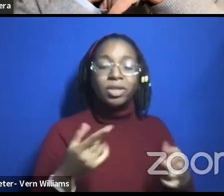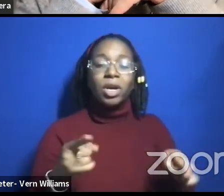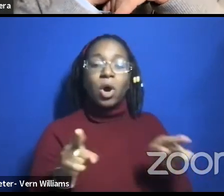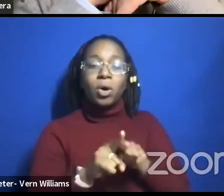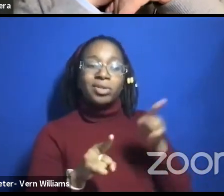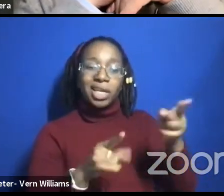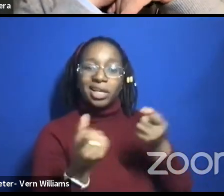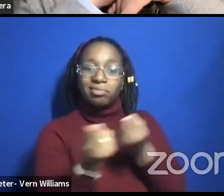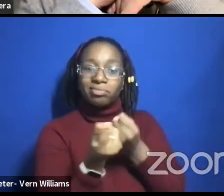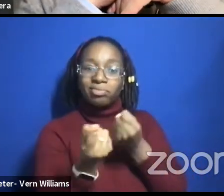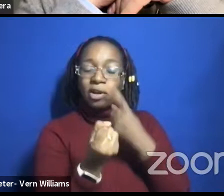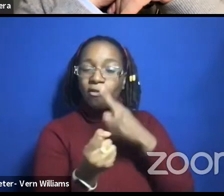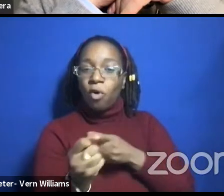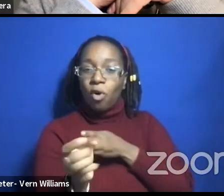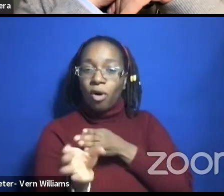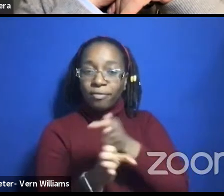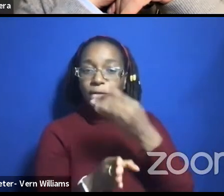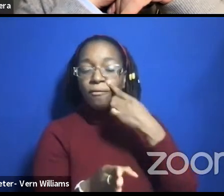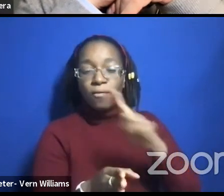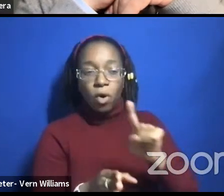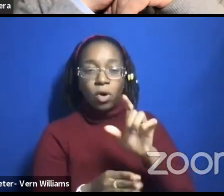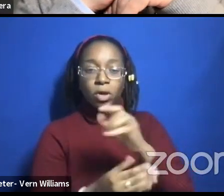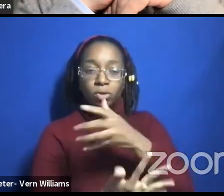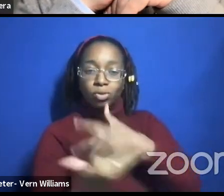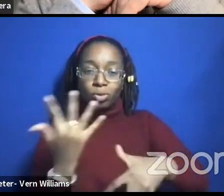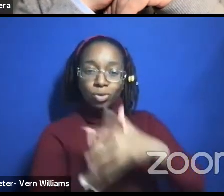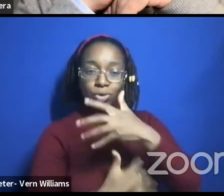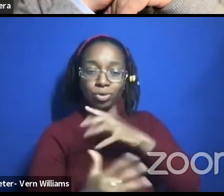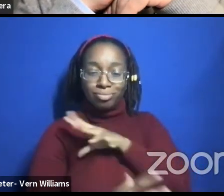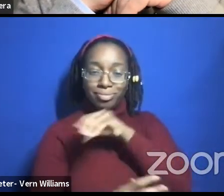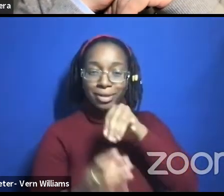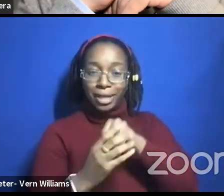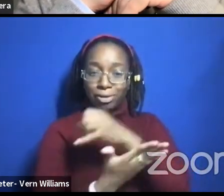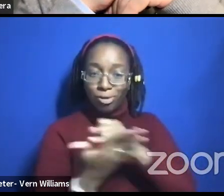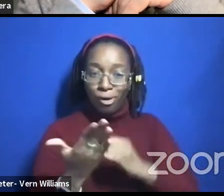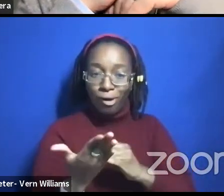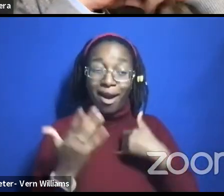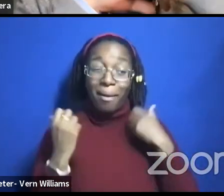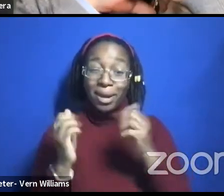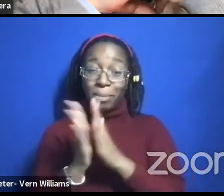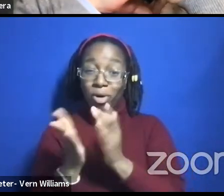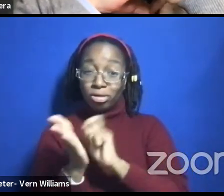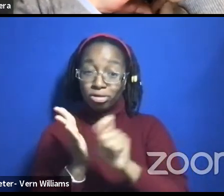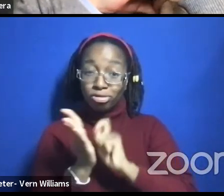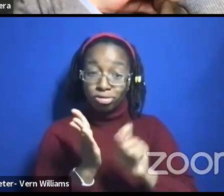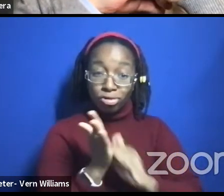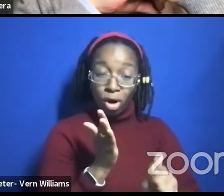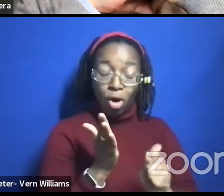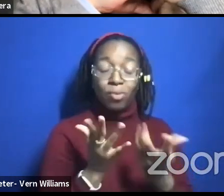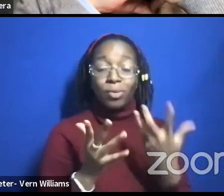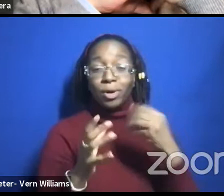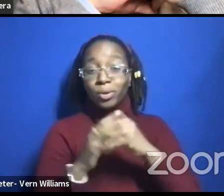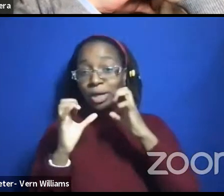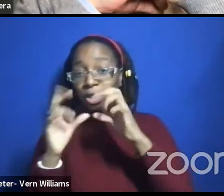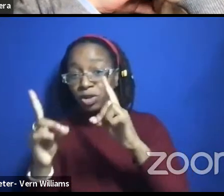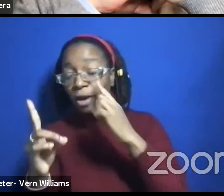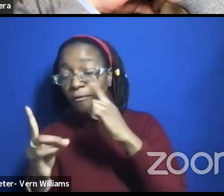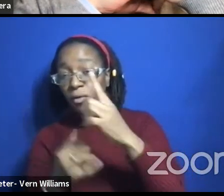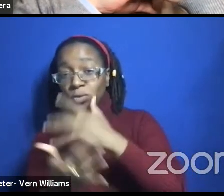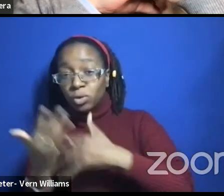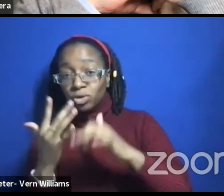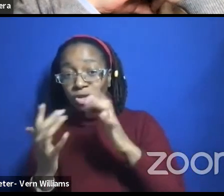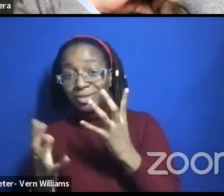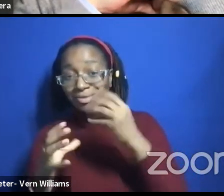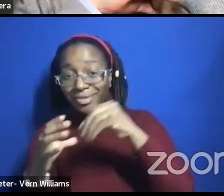figure in the field of socially engaged art and is the author of many books, including Education for Socially Engaged Art and The